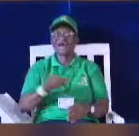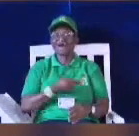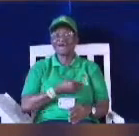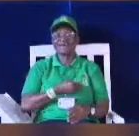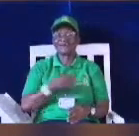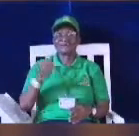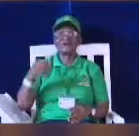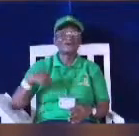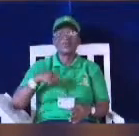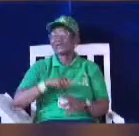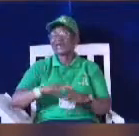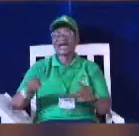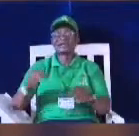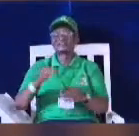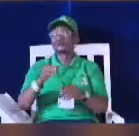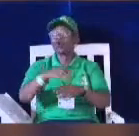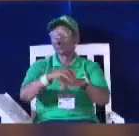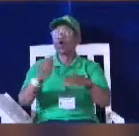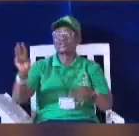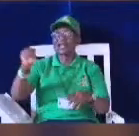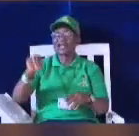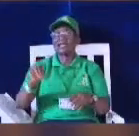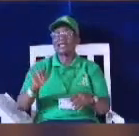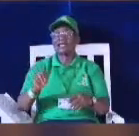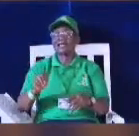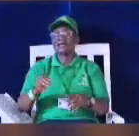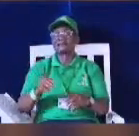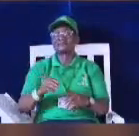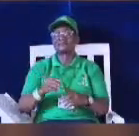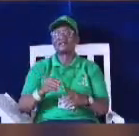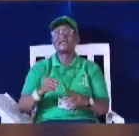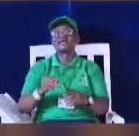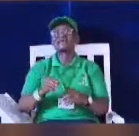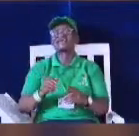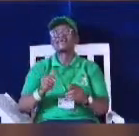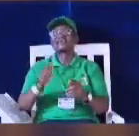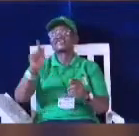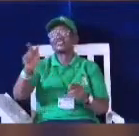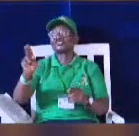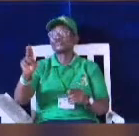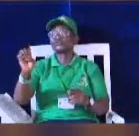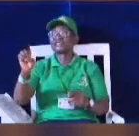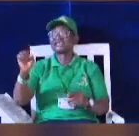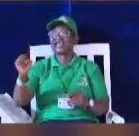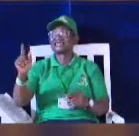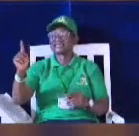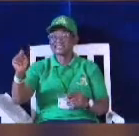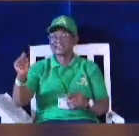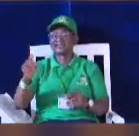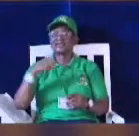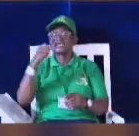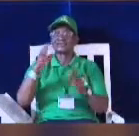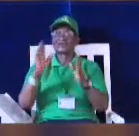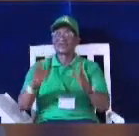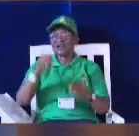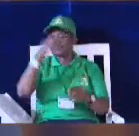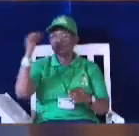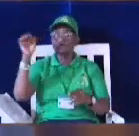speakers because they are children in the home